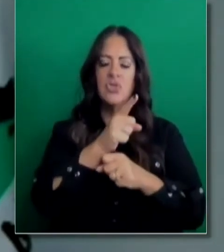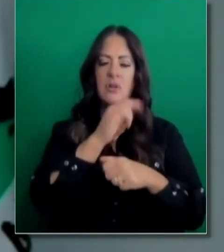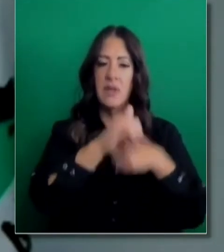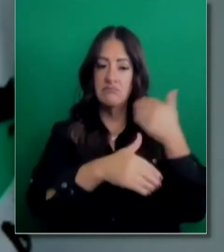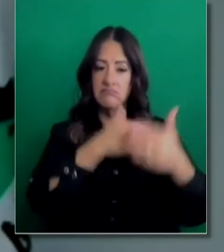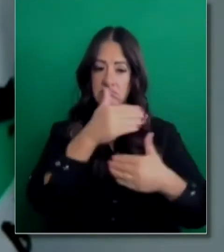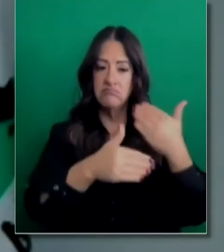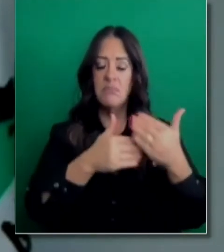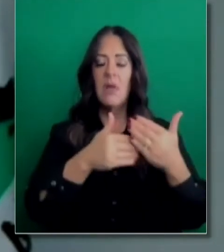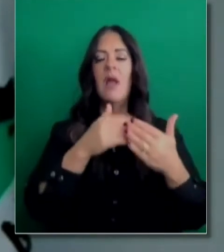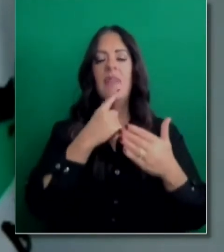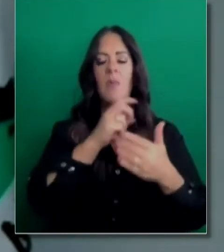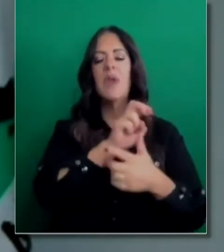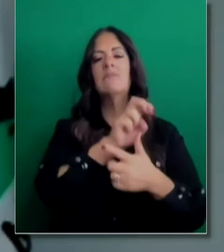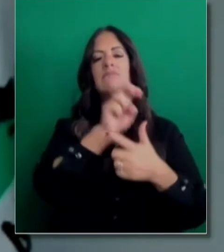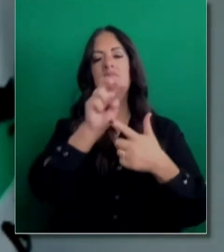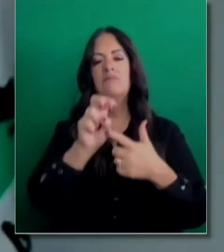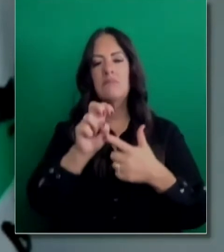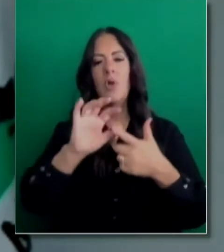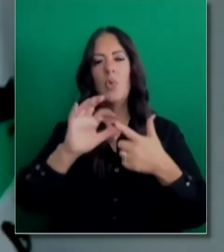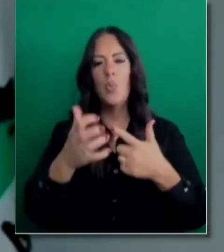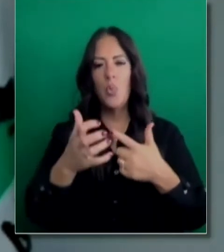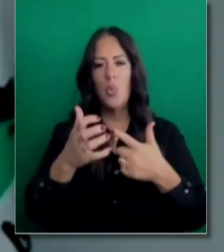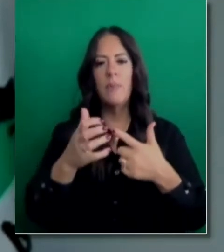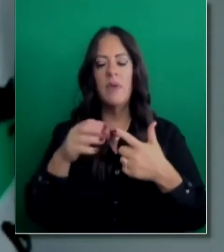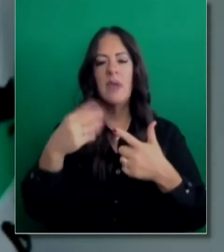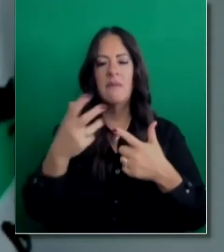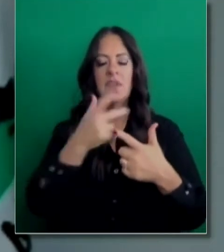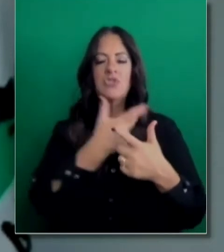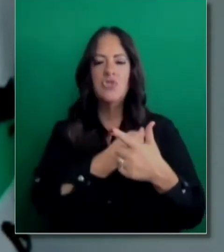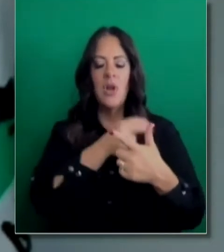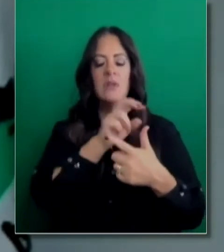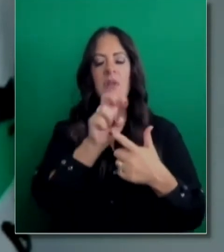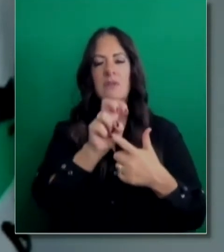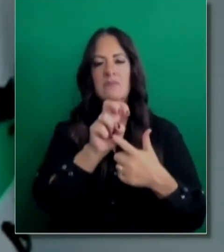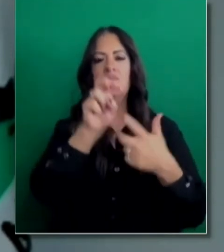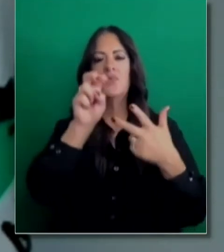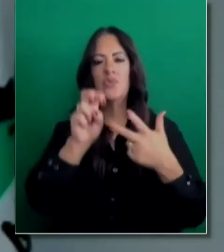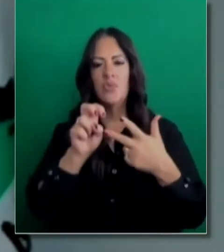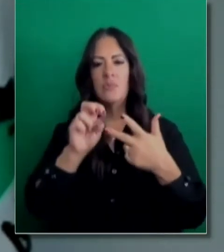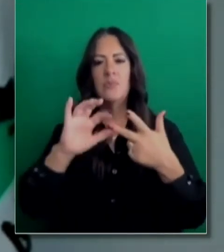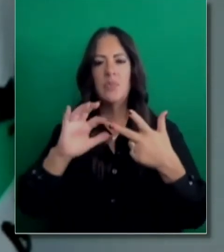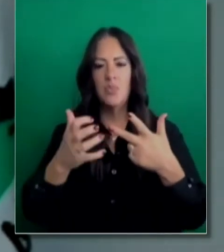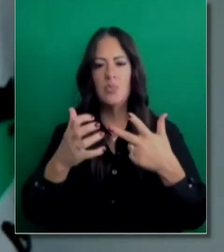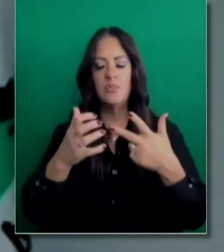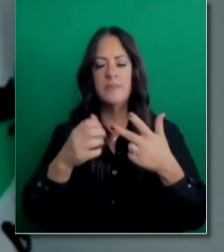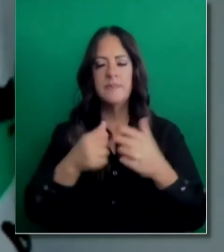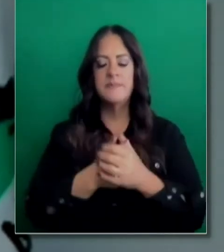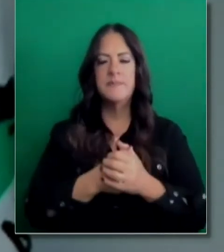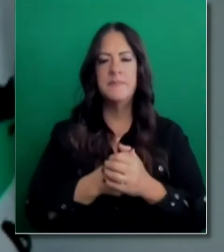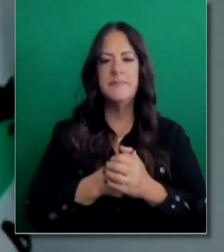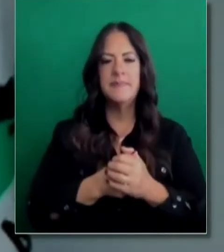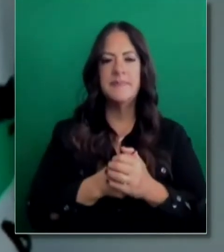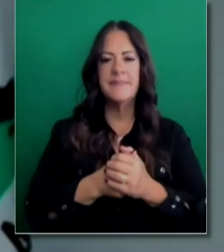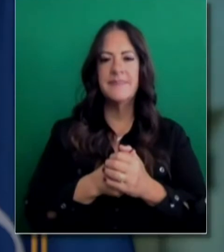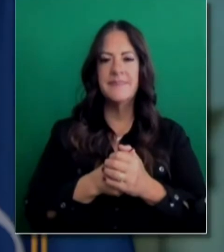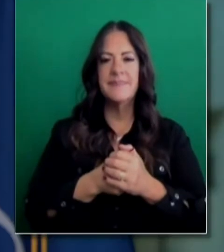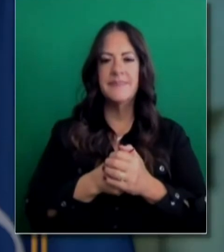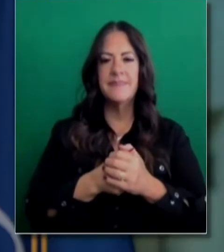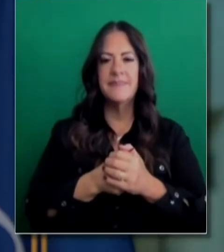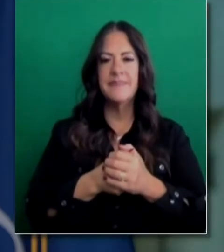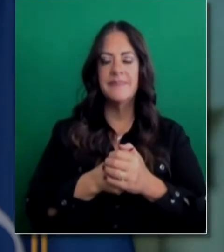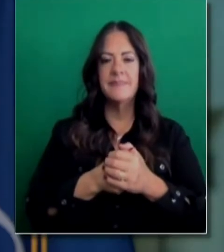forward into other populations and sectors that are equally at risk and vulnerable as well.